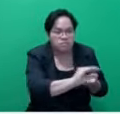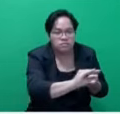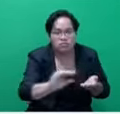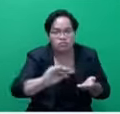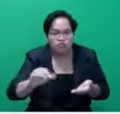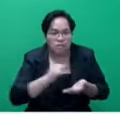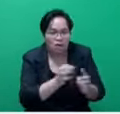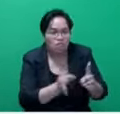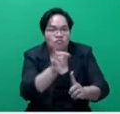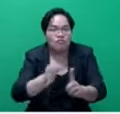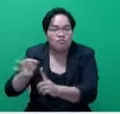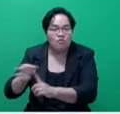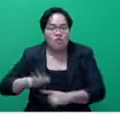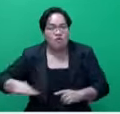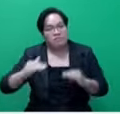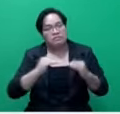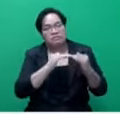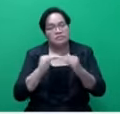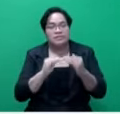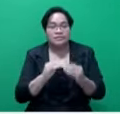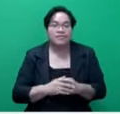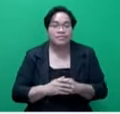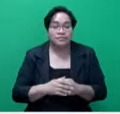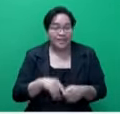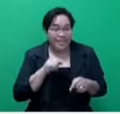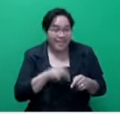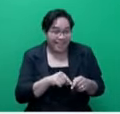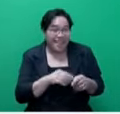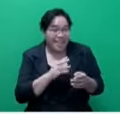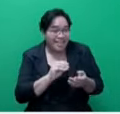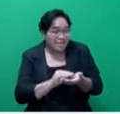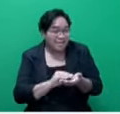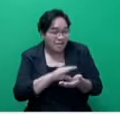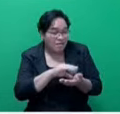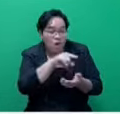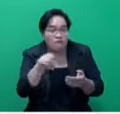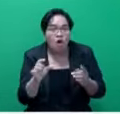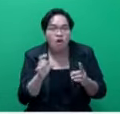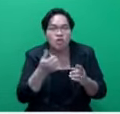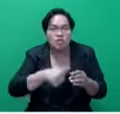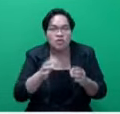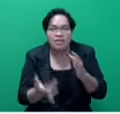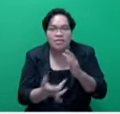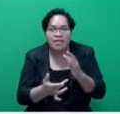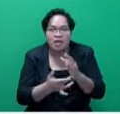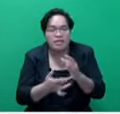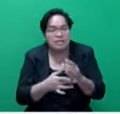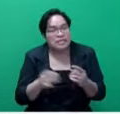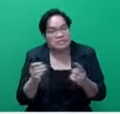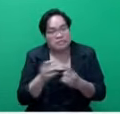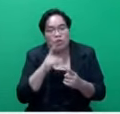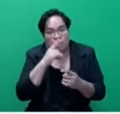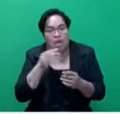Mr. Speaker, sir, the President also emphasized the increased importance of digitization to our economic